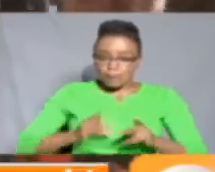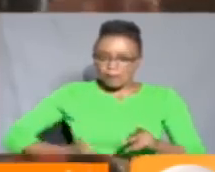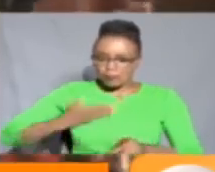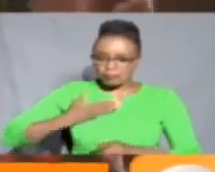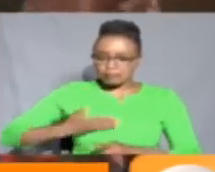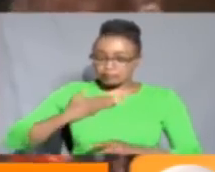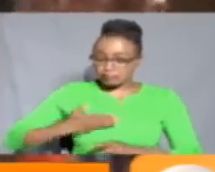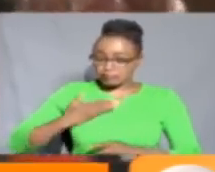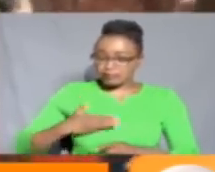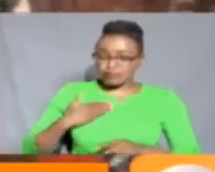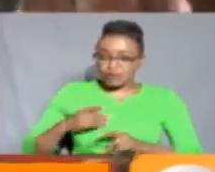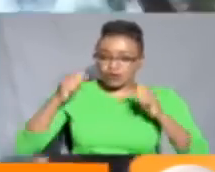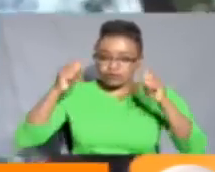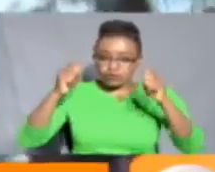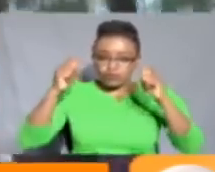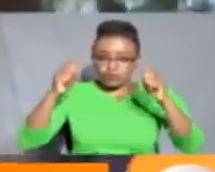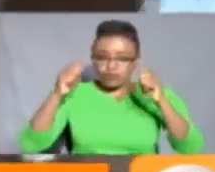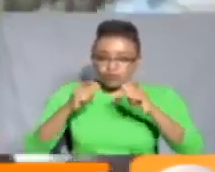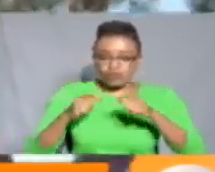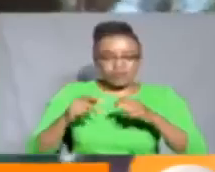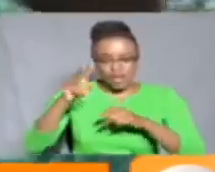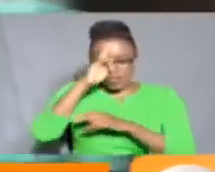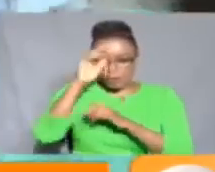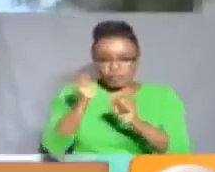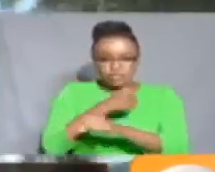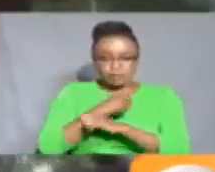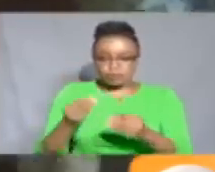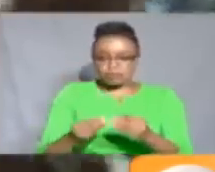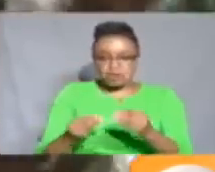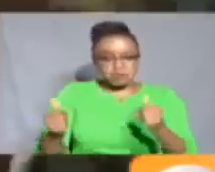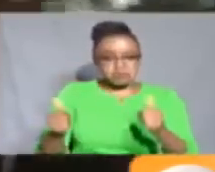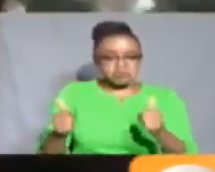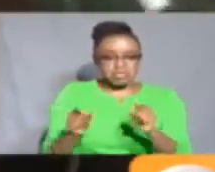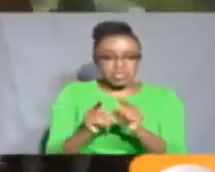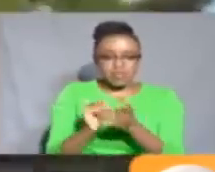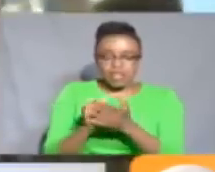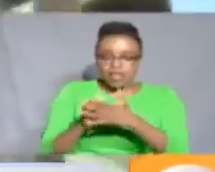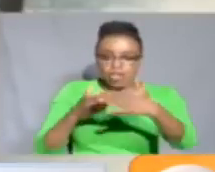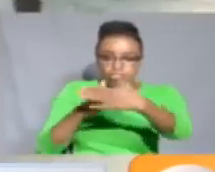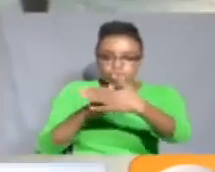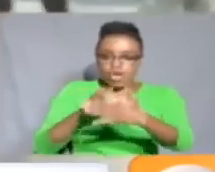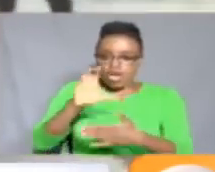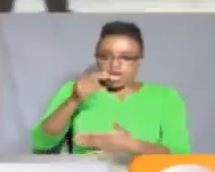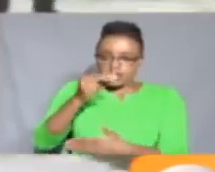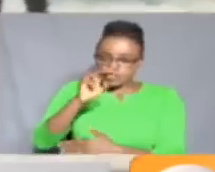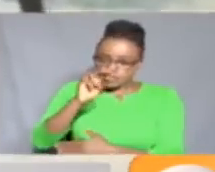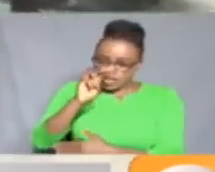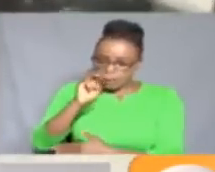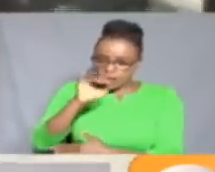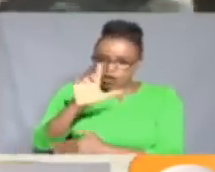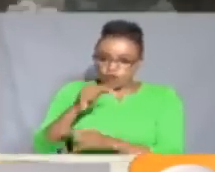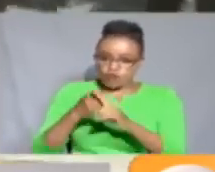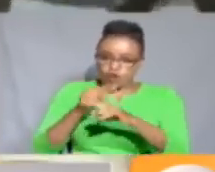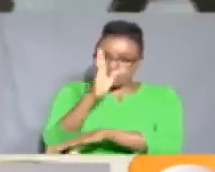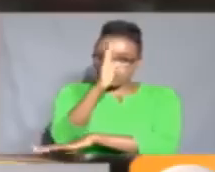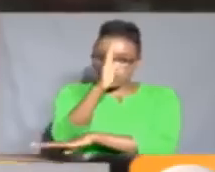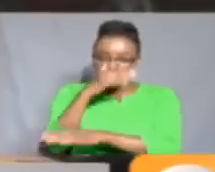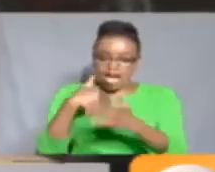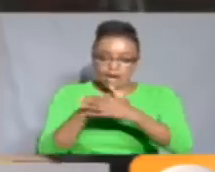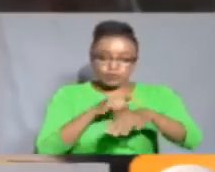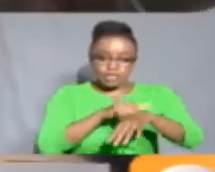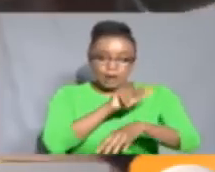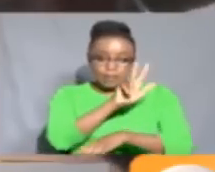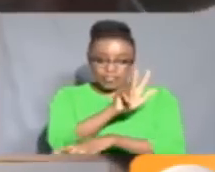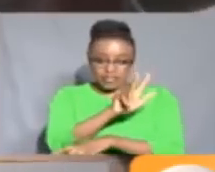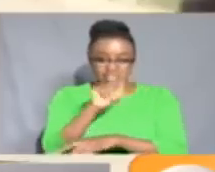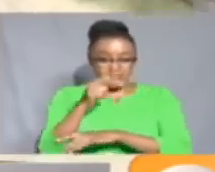residents protested at one point, overwhelming the police, paralyzing transport along the Chibole Bomet road from noon to 3 p.m. This is not